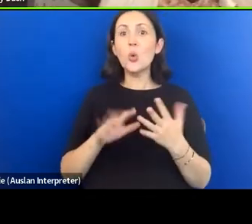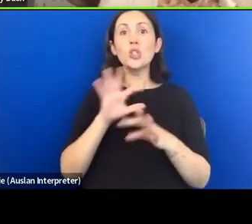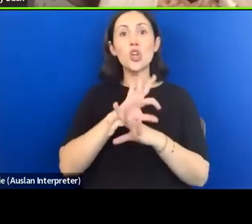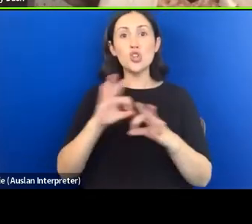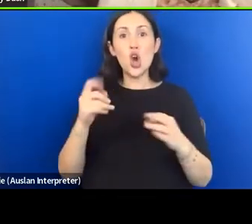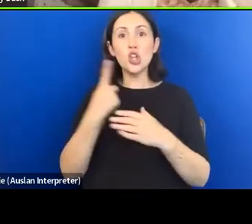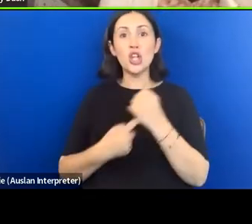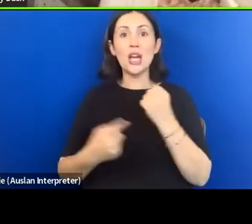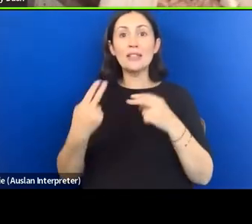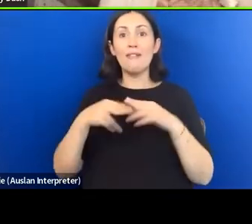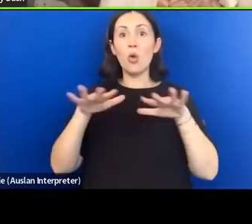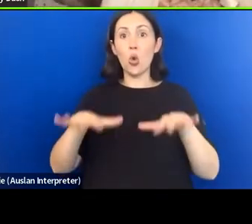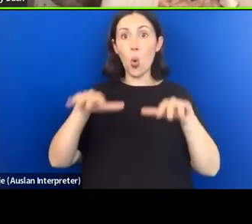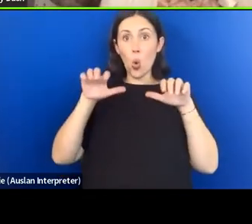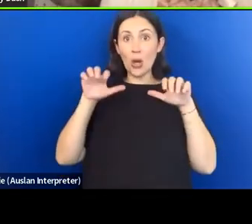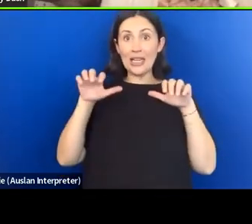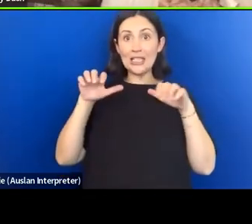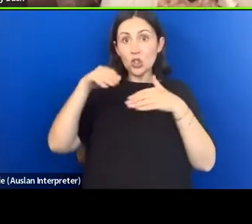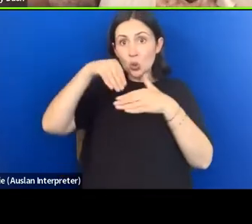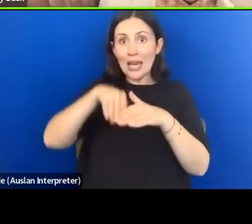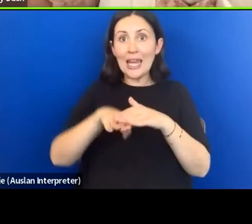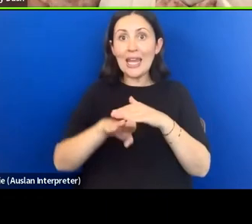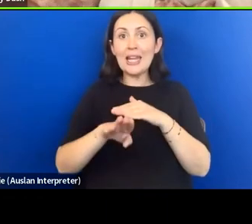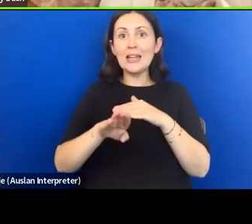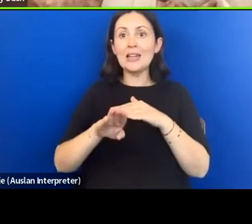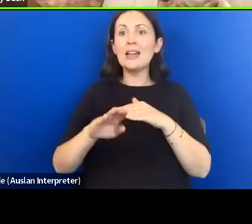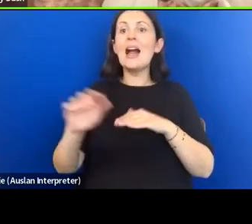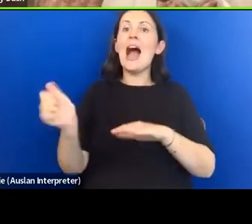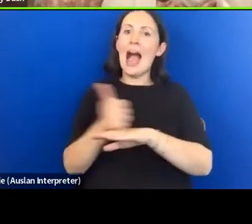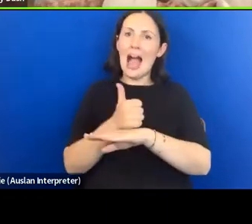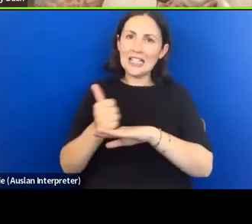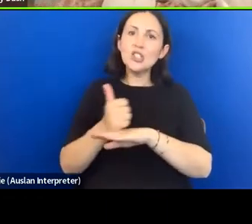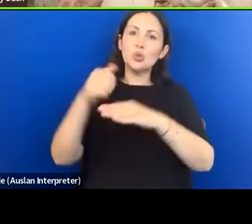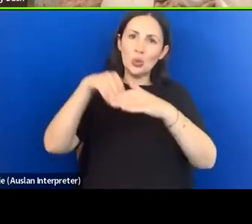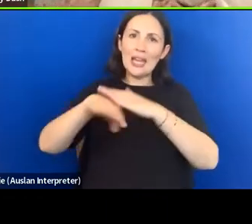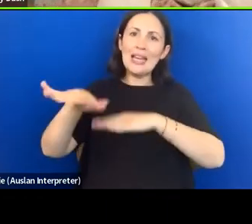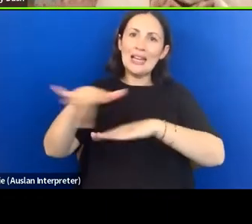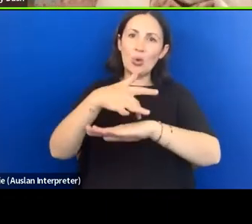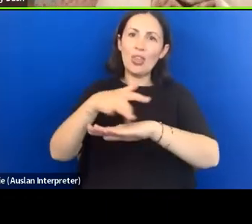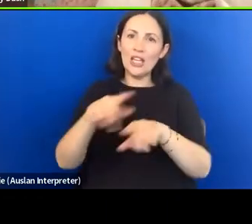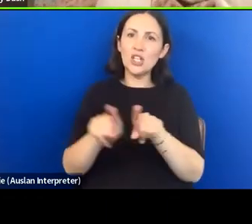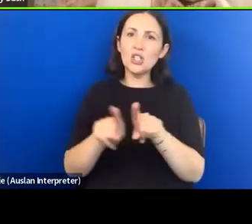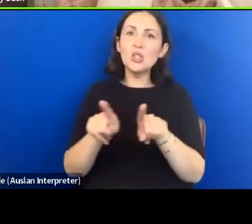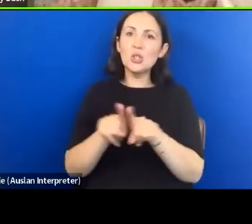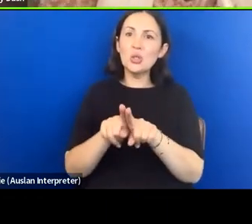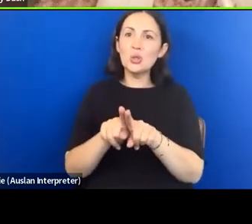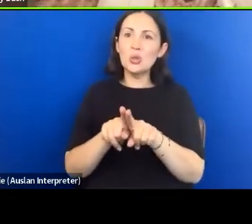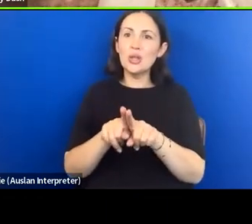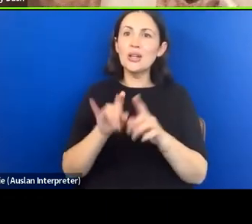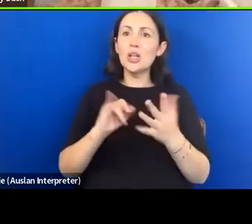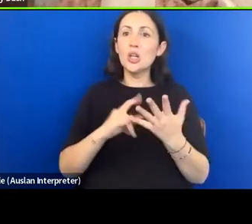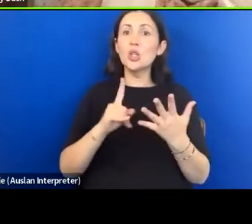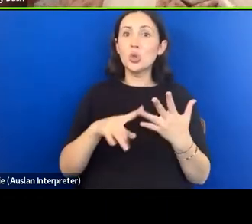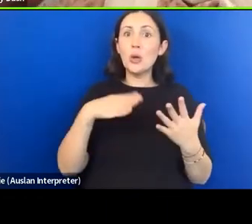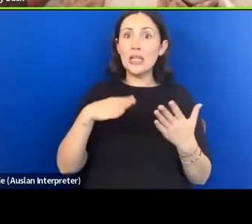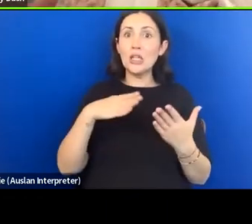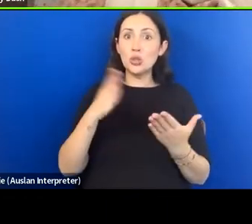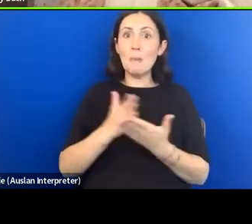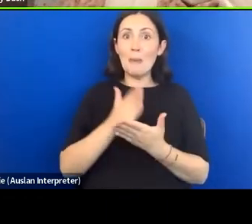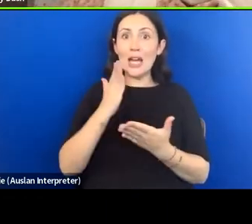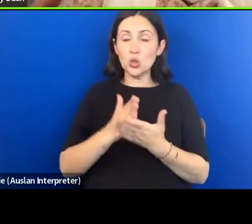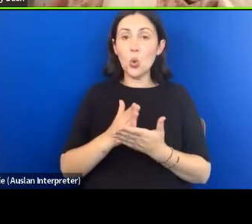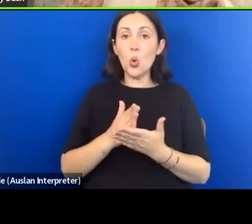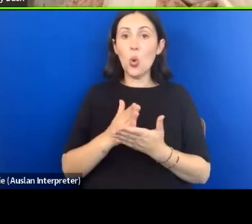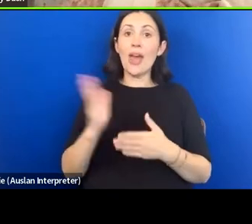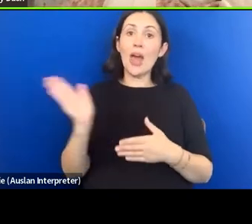Because as much as people with disabilities are audience